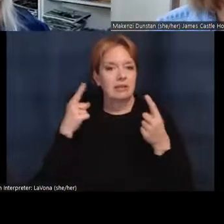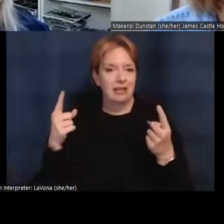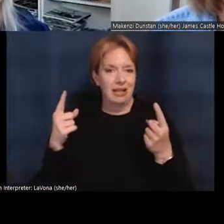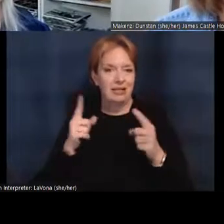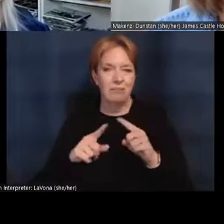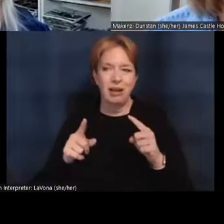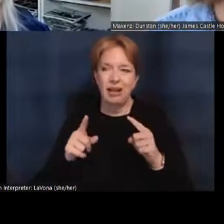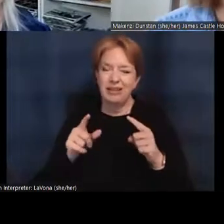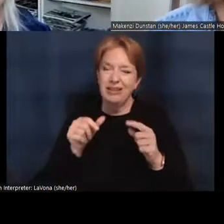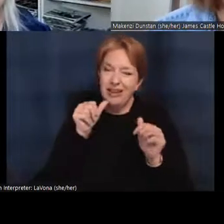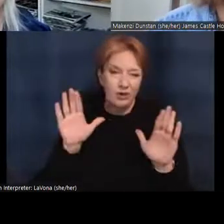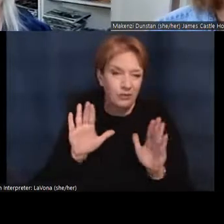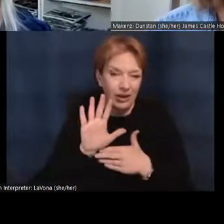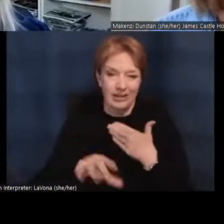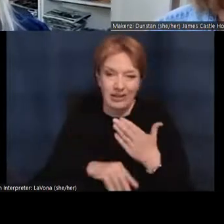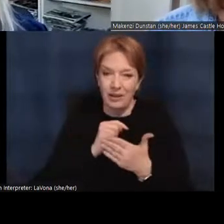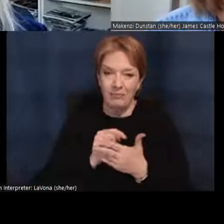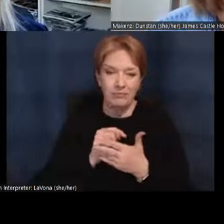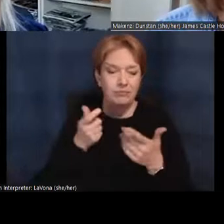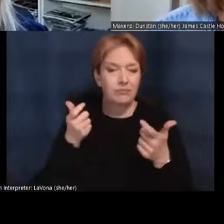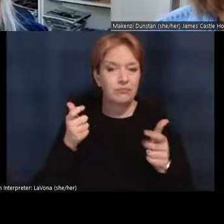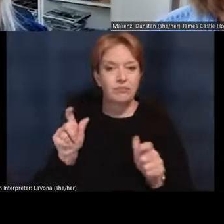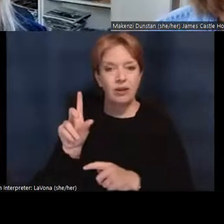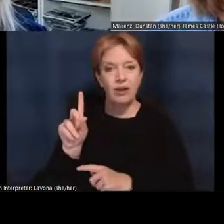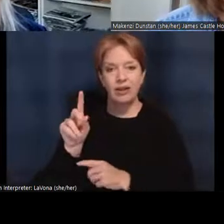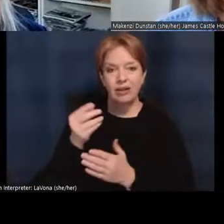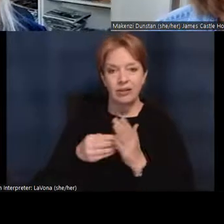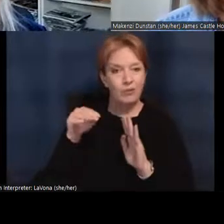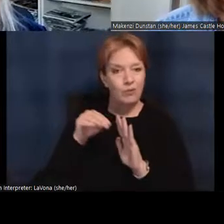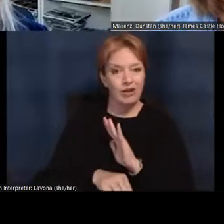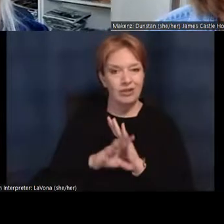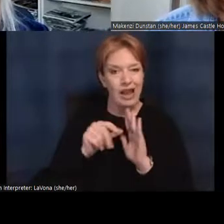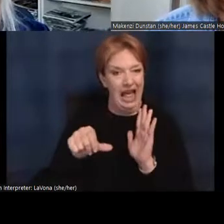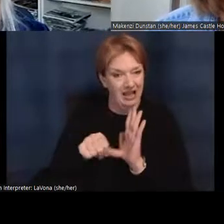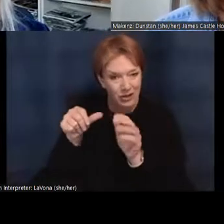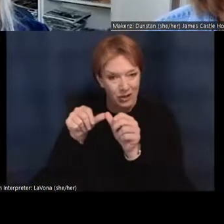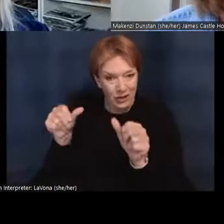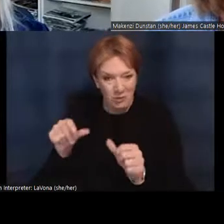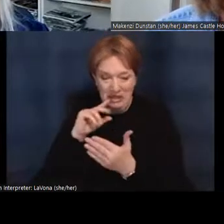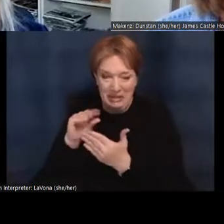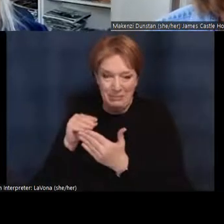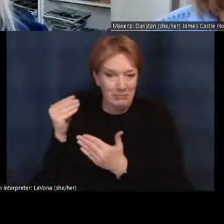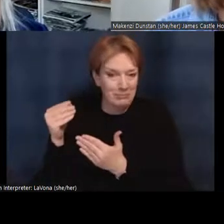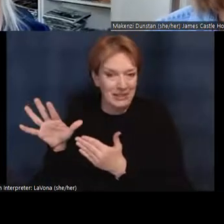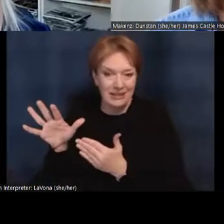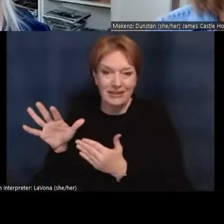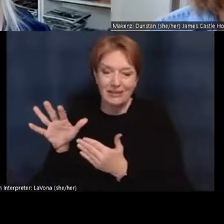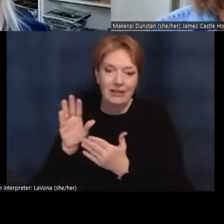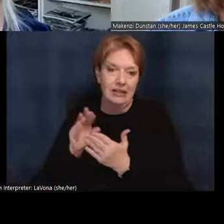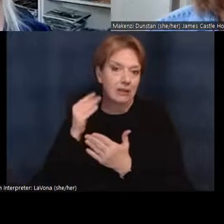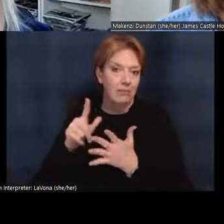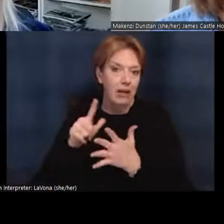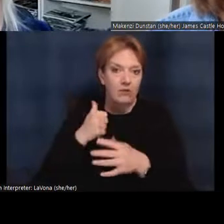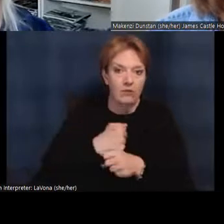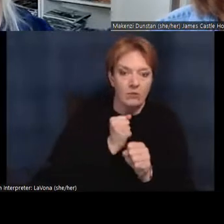great time. It was the Great Depression, and sculpture is very expensive to cast and